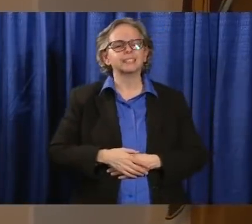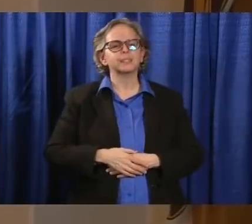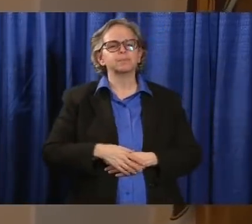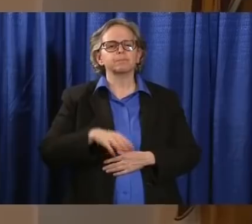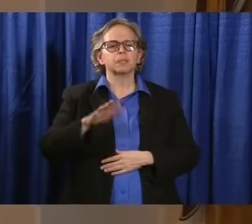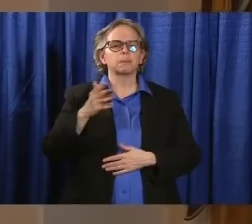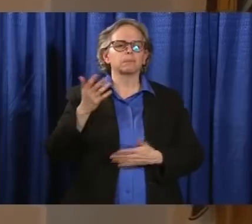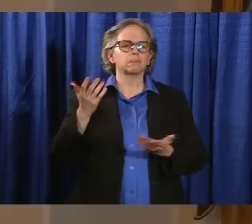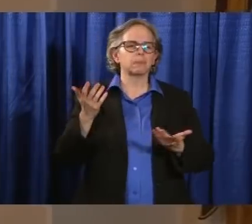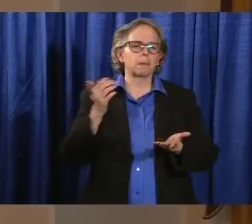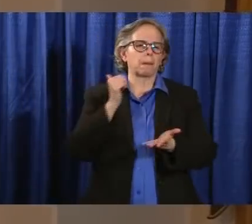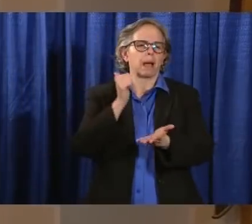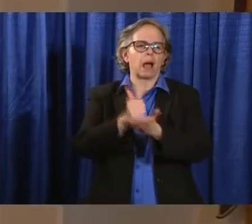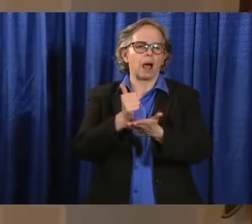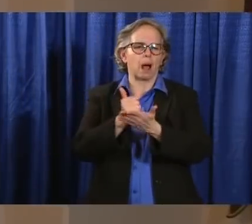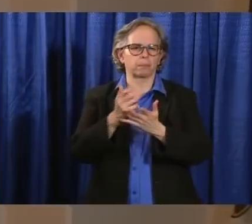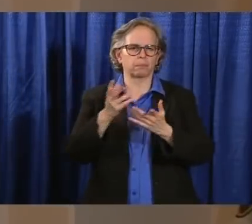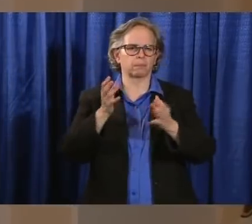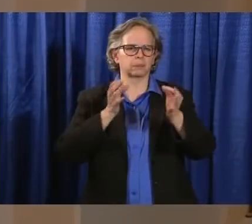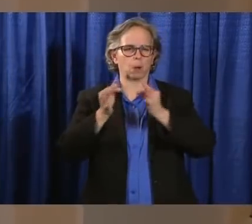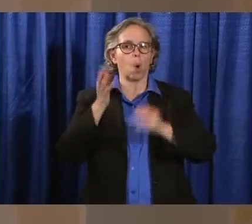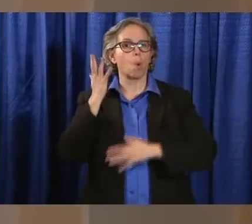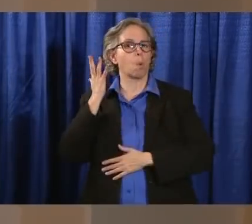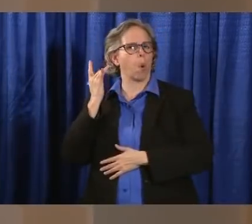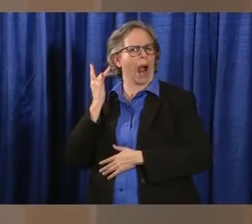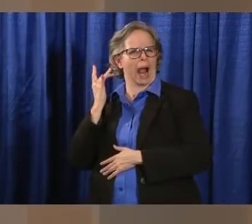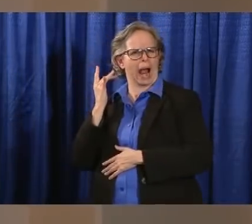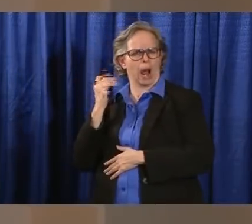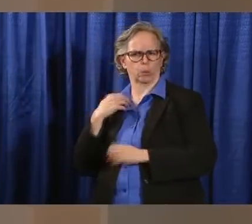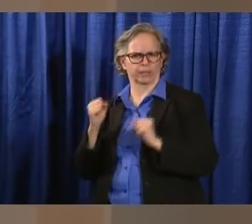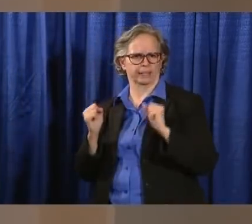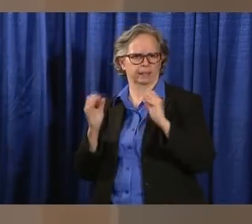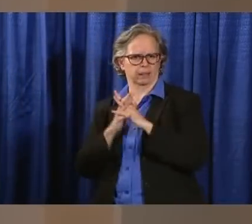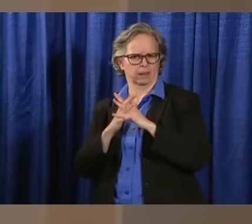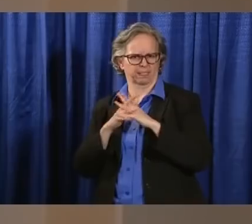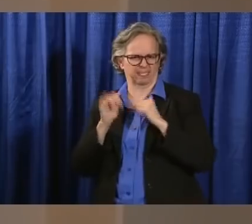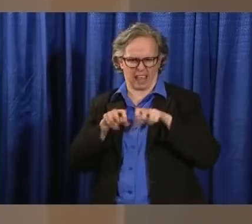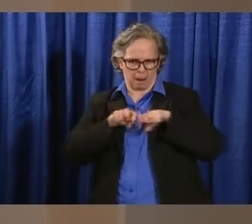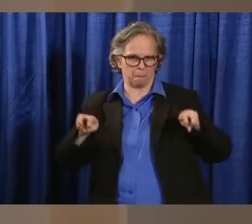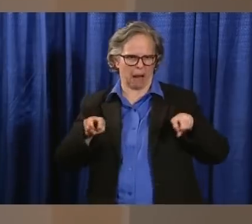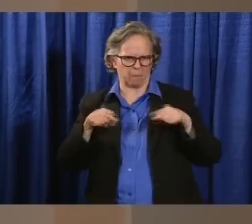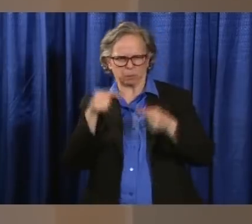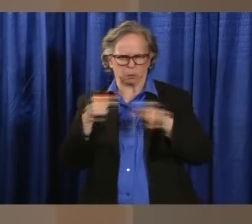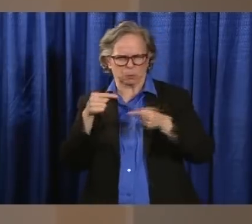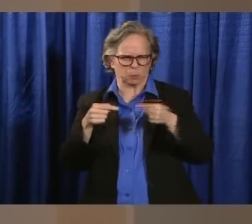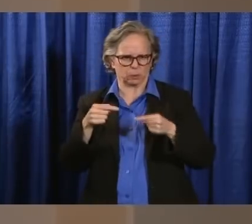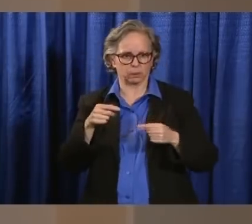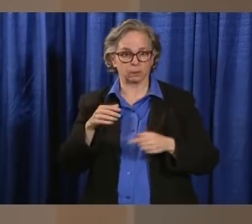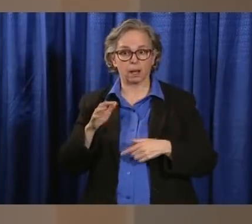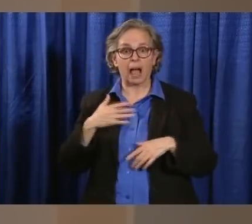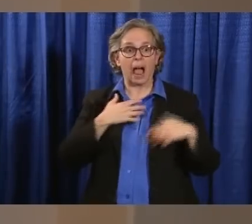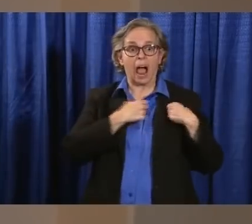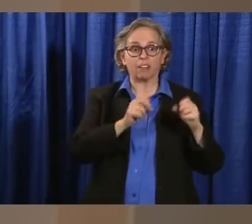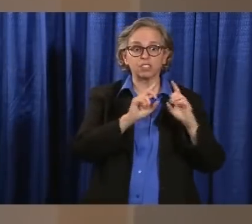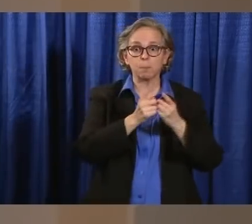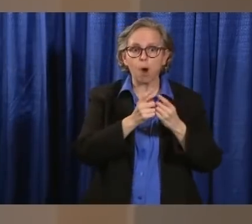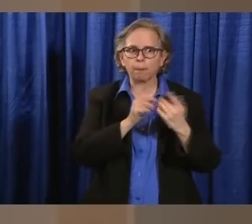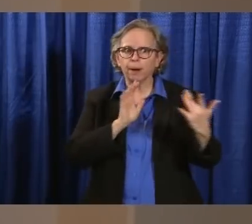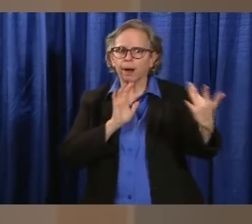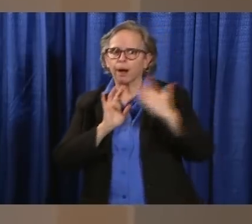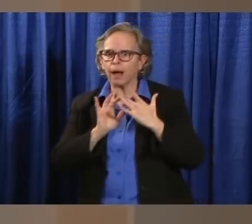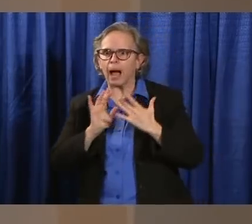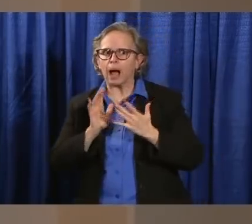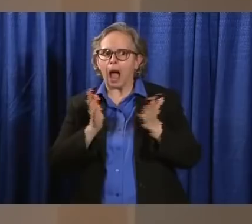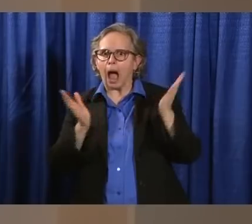for why we put that in there. Frankly, it's because the health departments ask us to. In many cases,